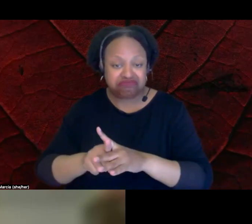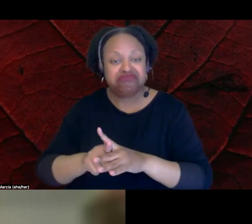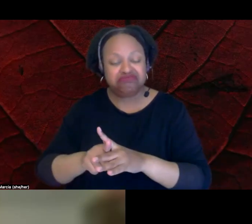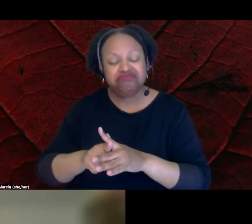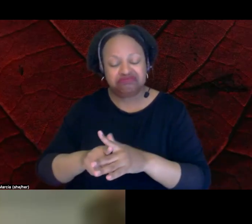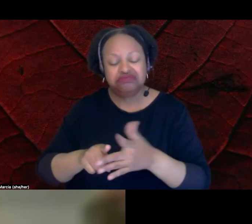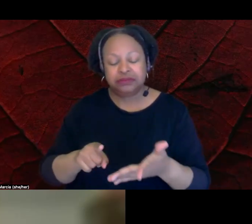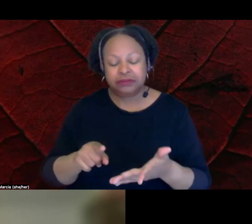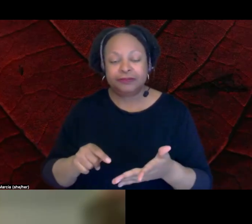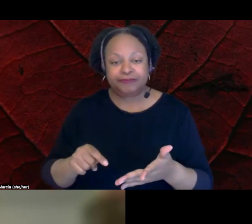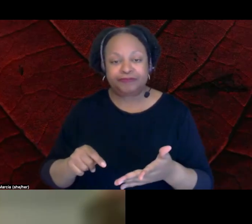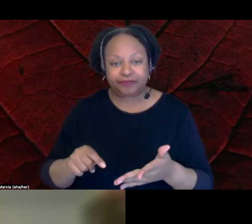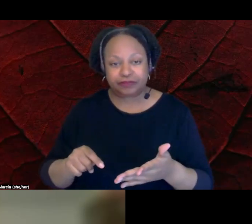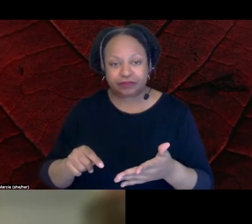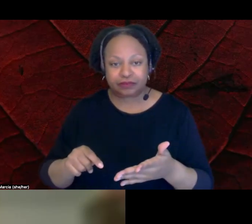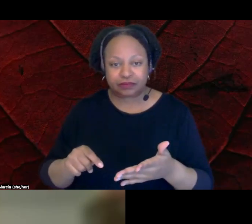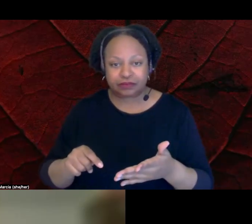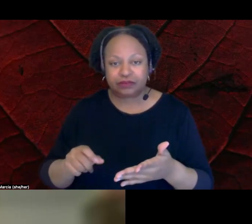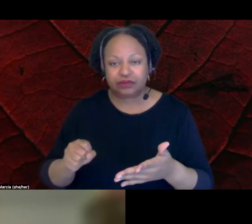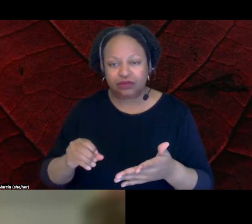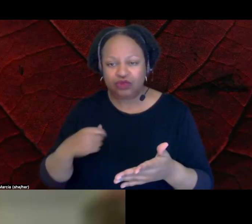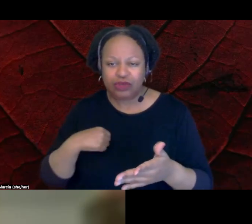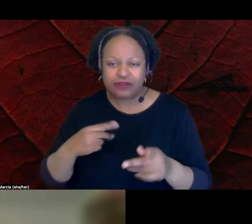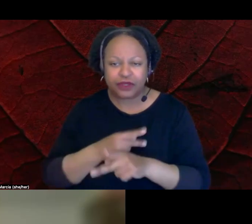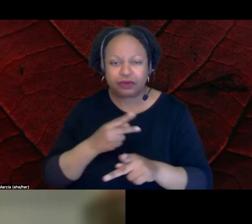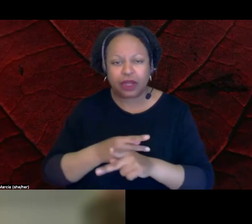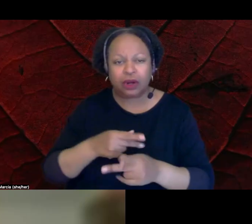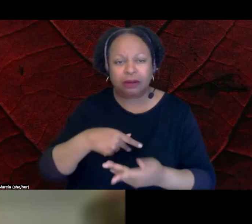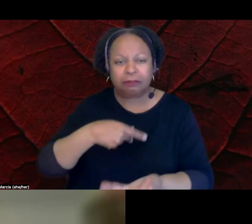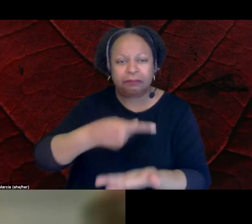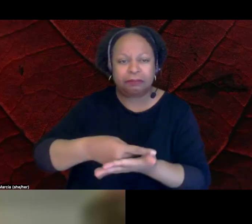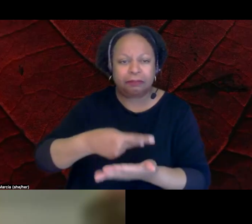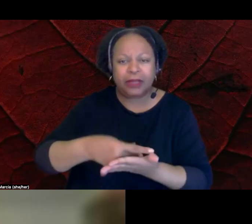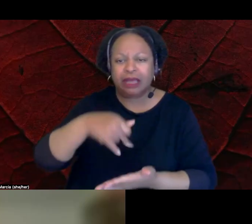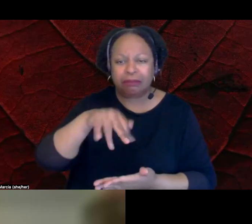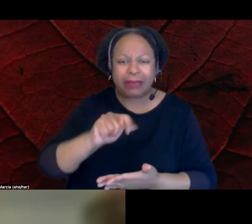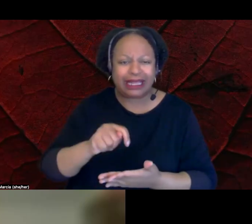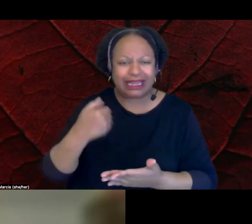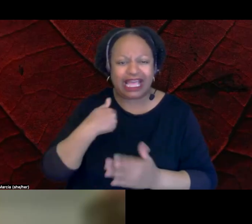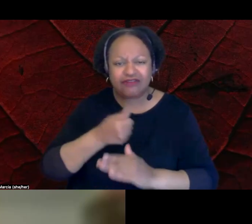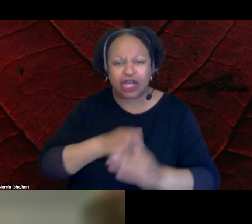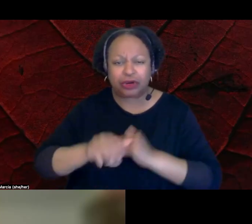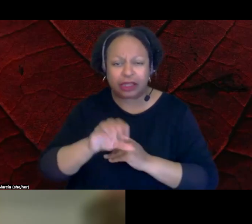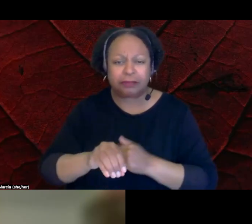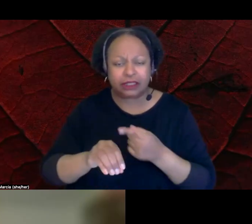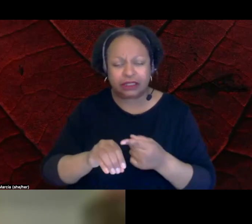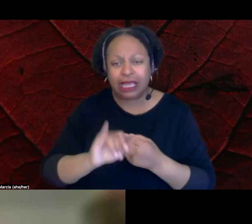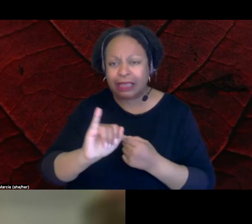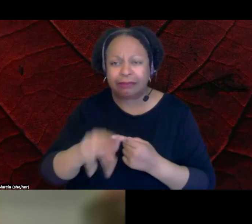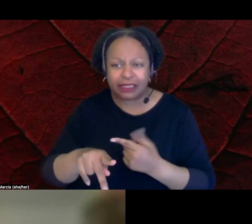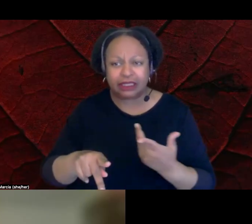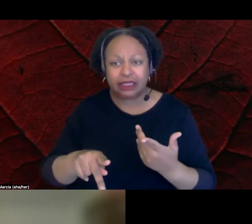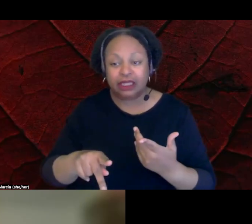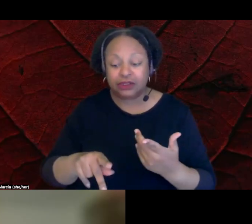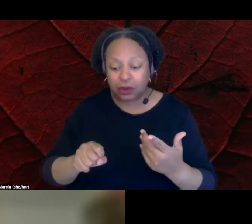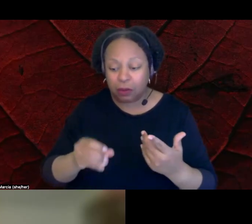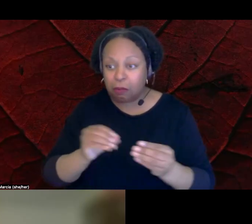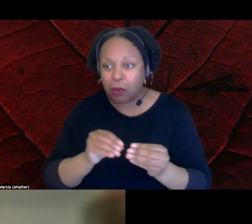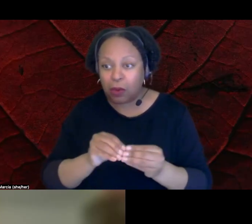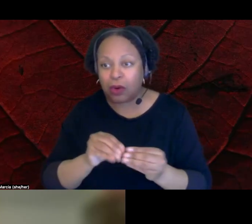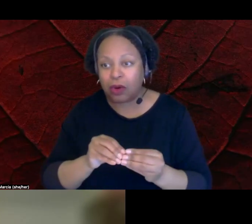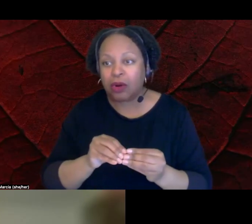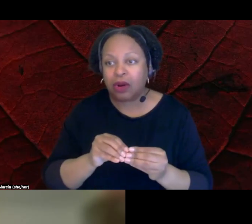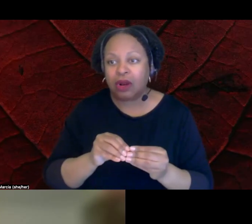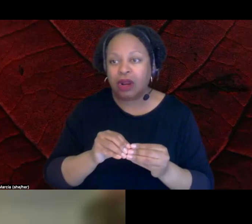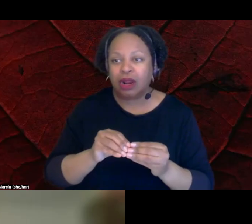to getting a sense of what patents exist ultimately from within the company. And if the larger the portfolio of patents and the more complex it